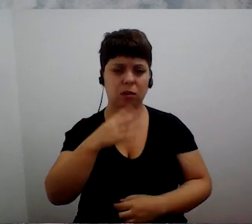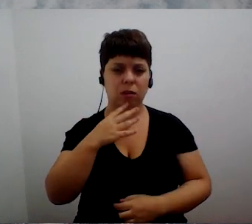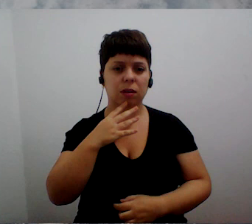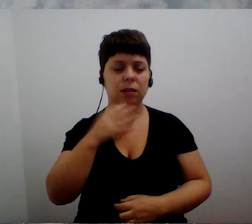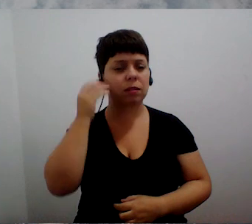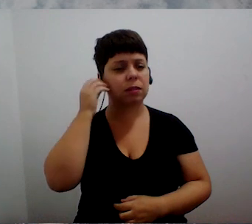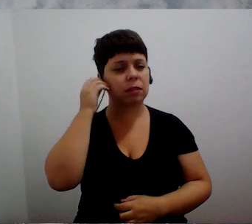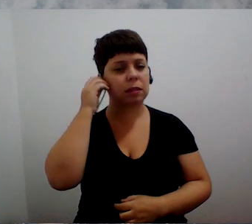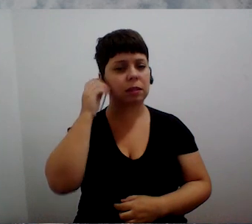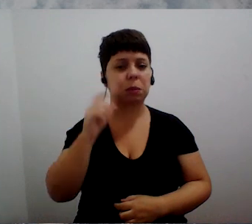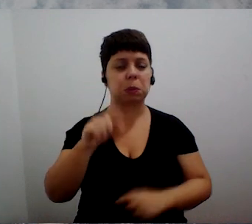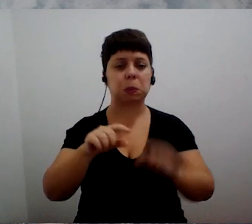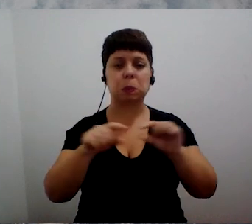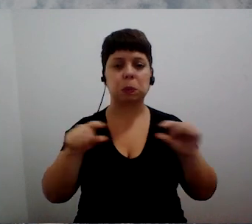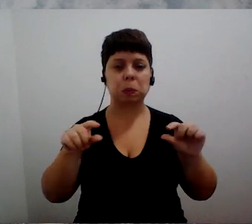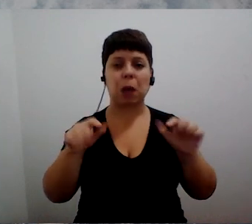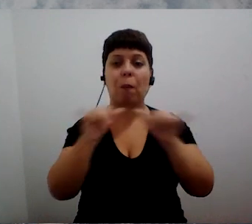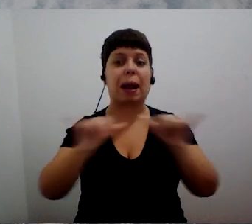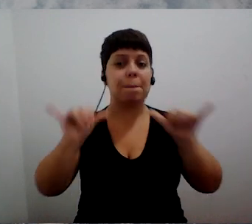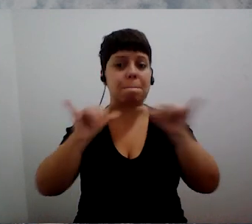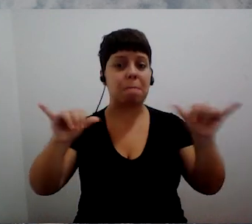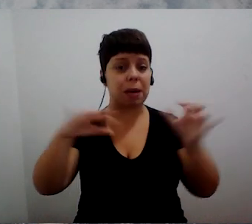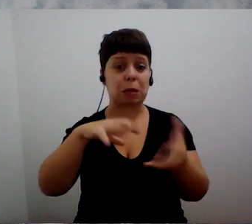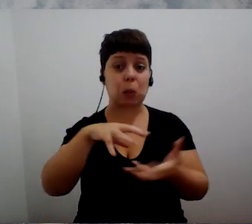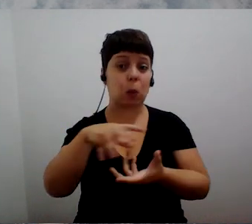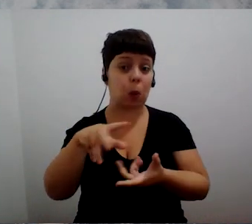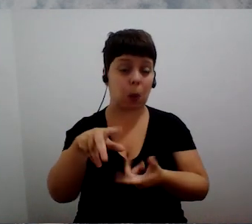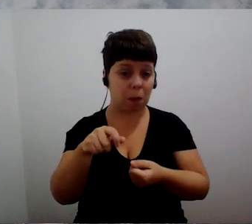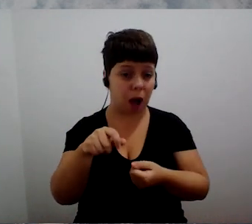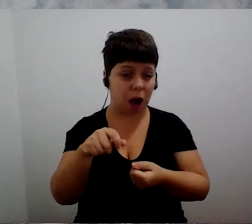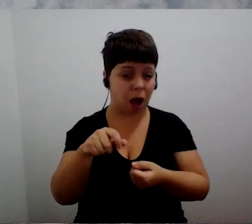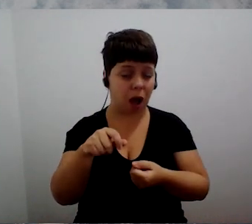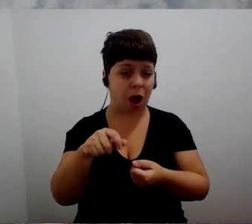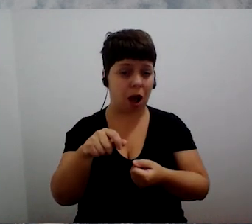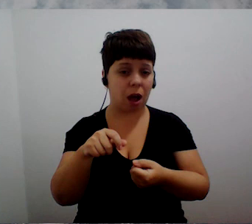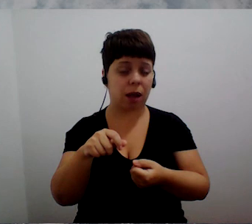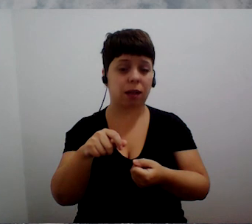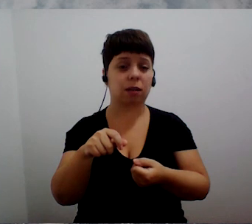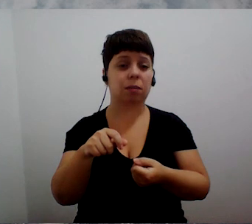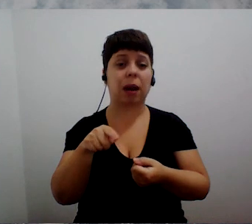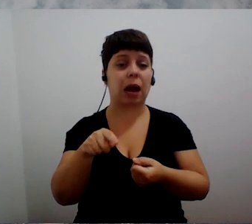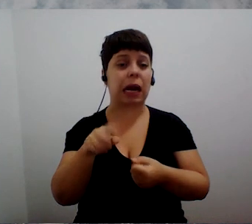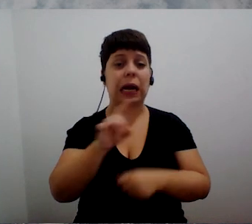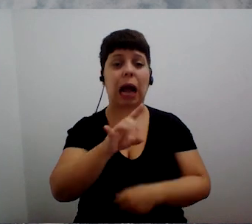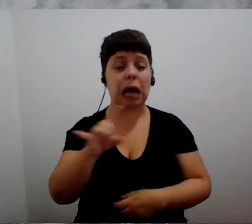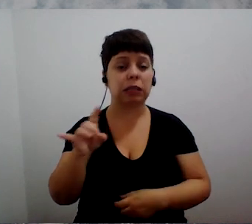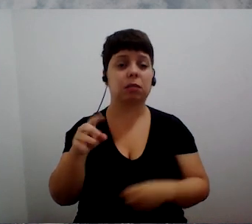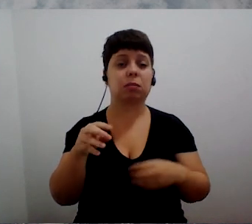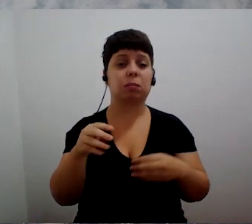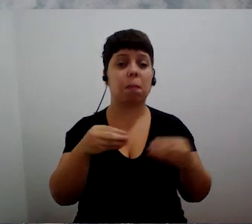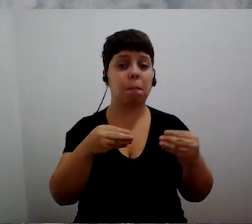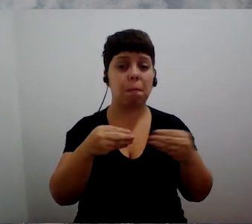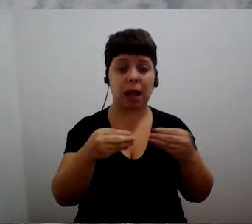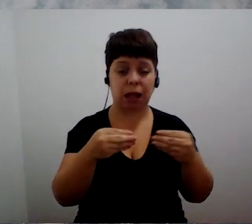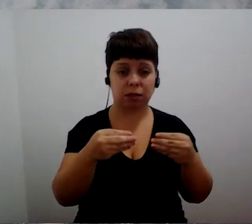initiative. I think everybody knows the Operation Clean Sweep. It's a global campaign to help in